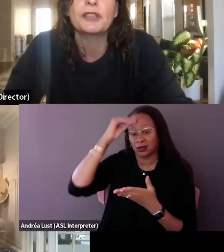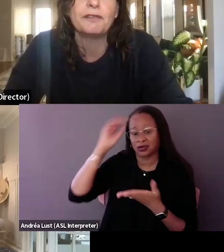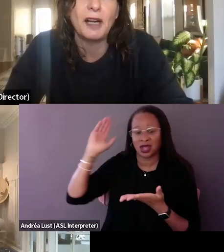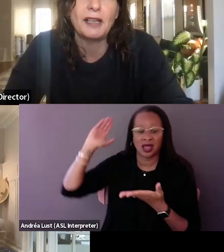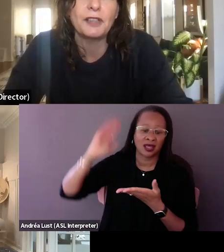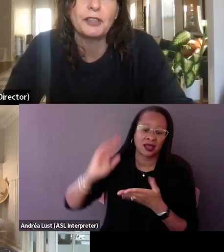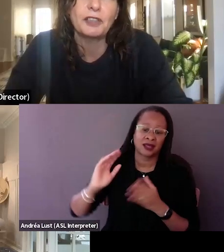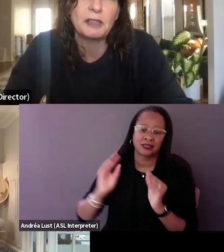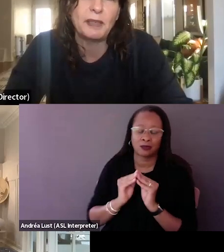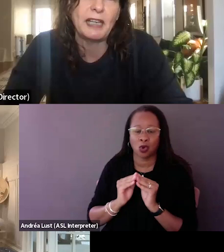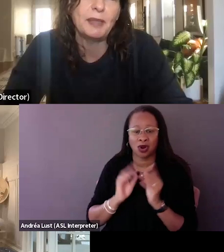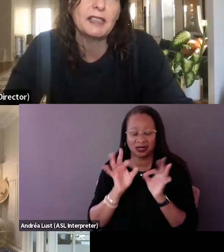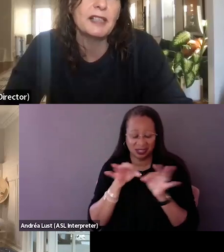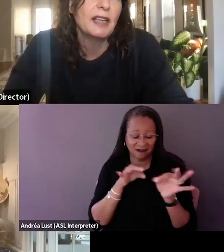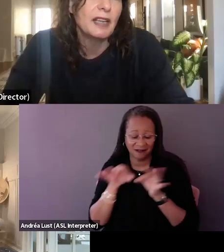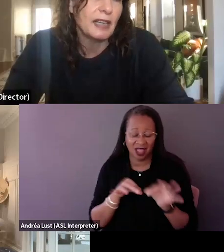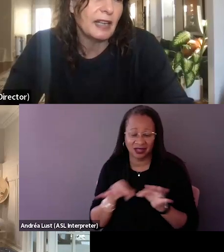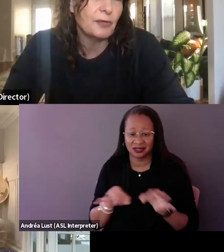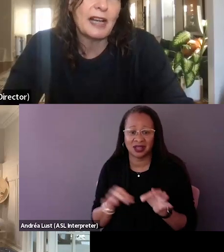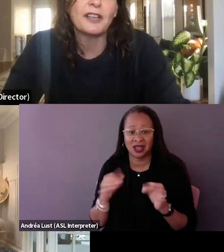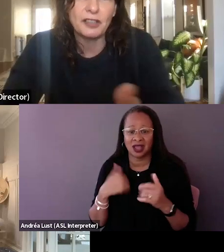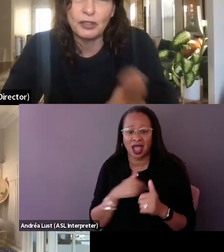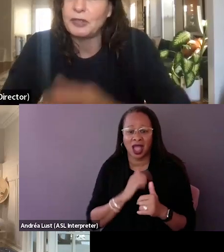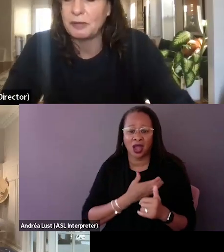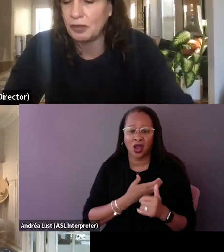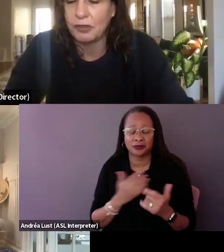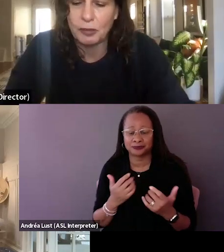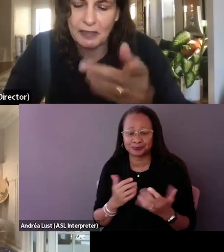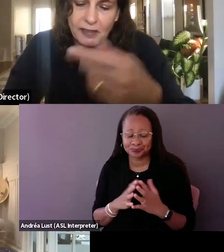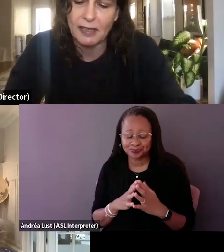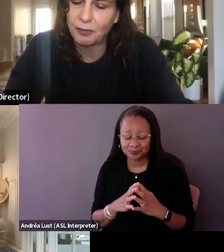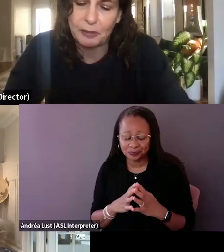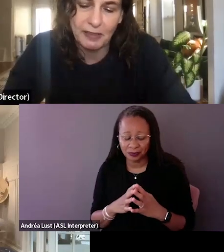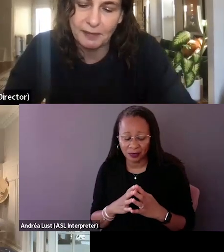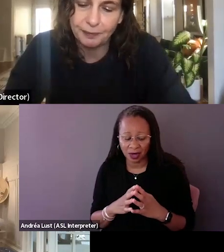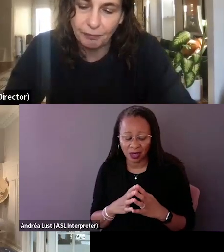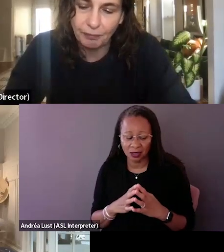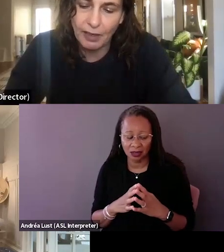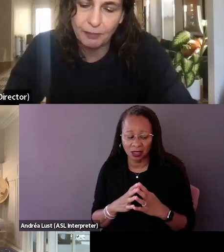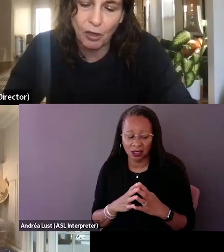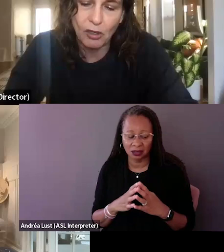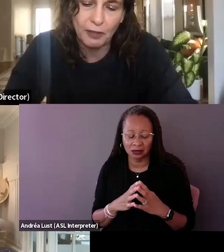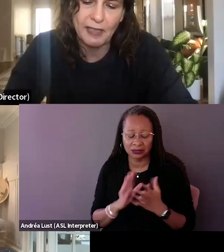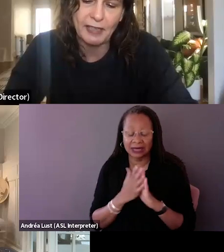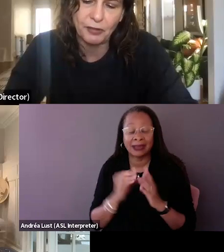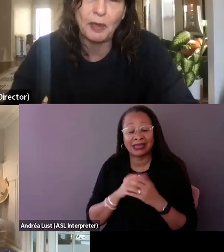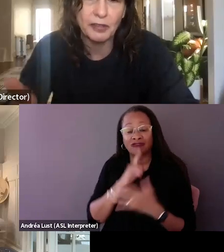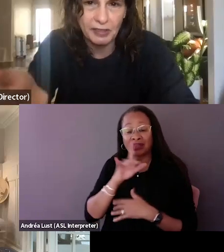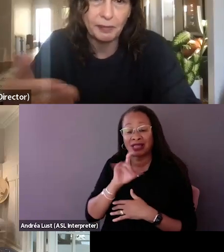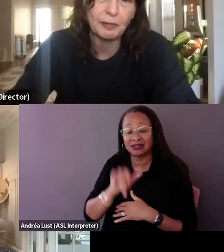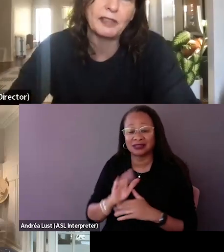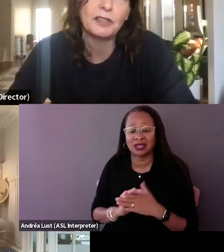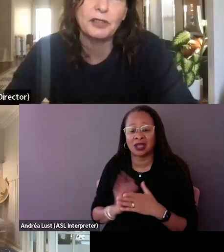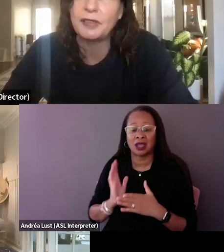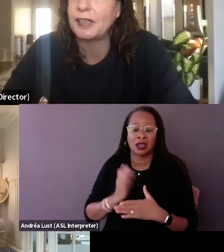the more defined our nervousness became, because in reality, and Sue should speak to this afterwards, because all of our vetting through